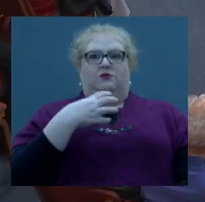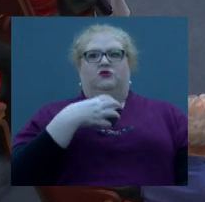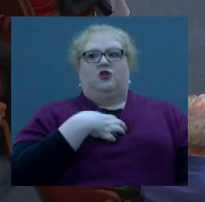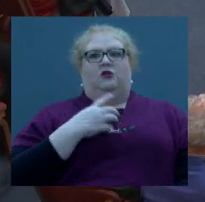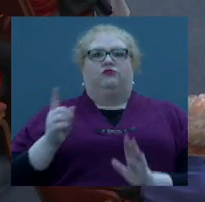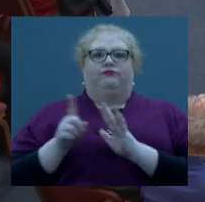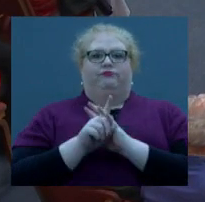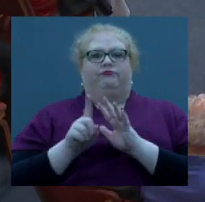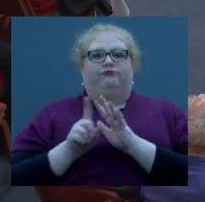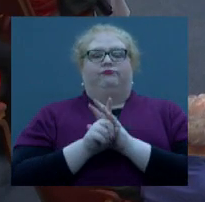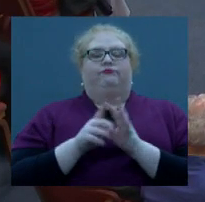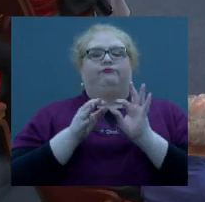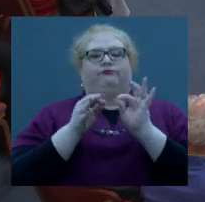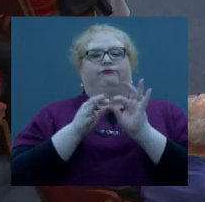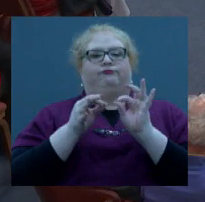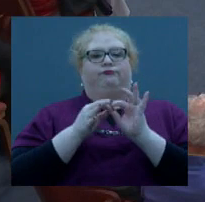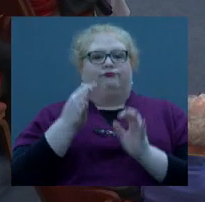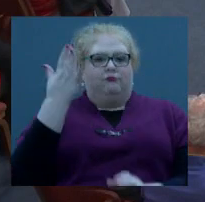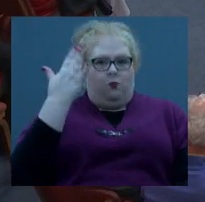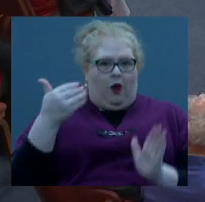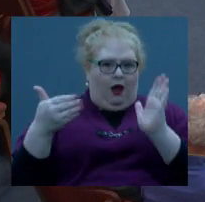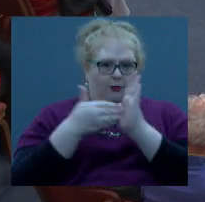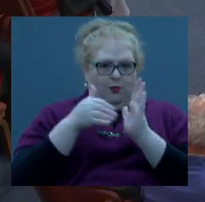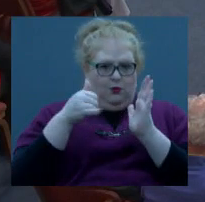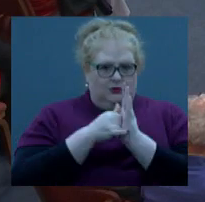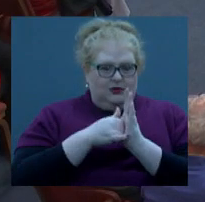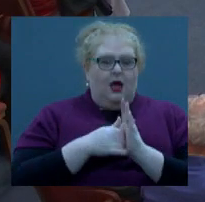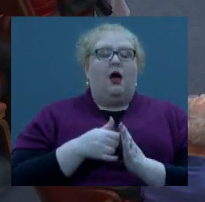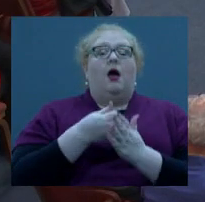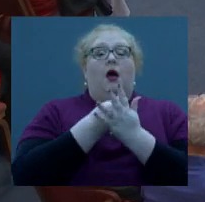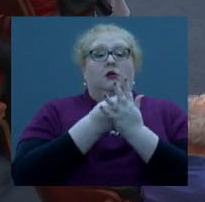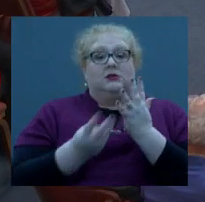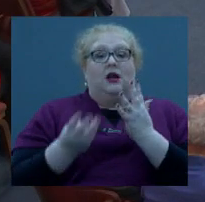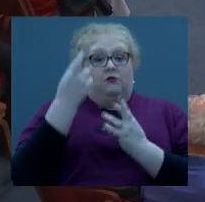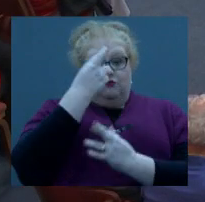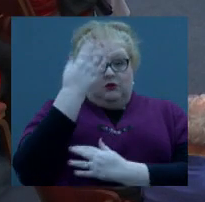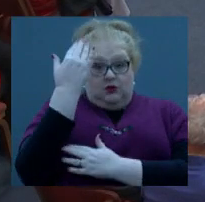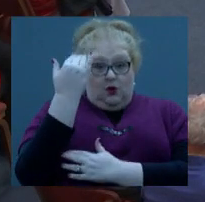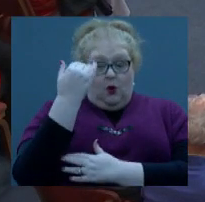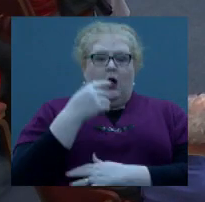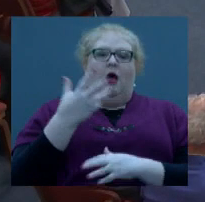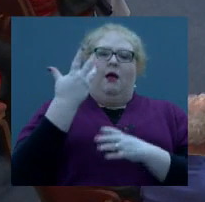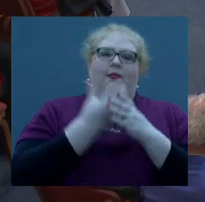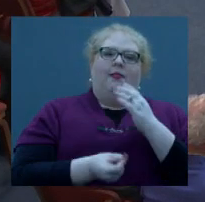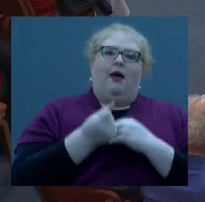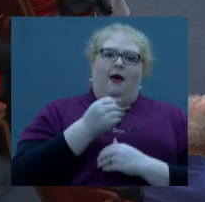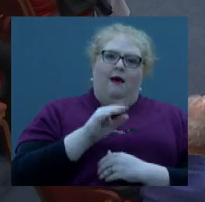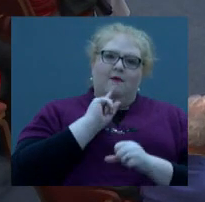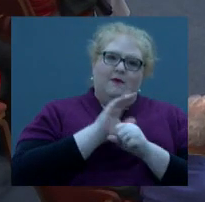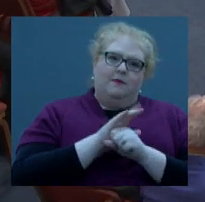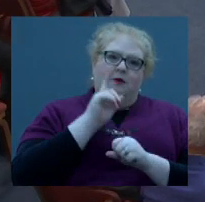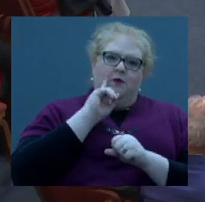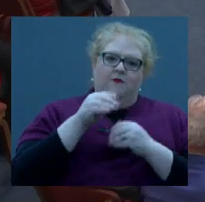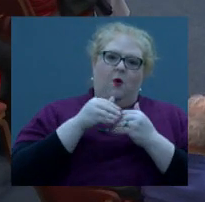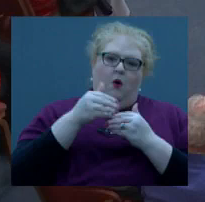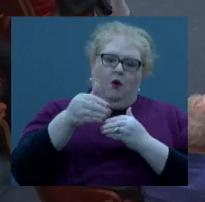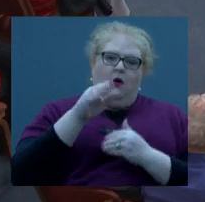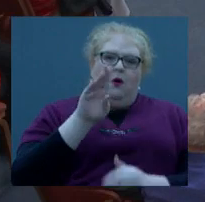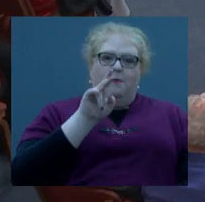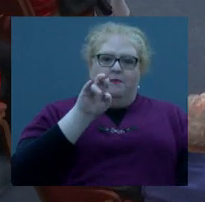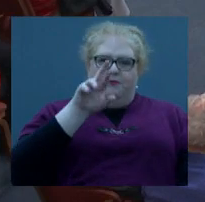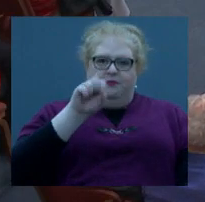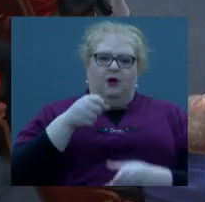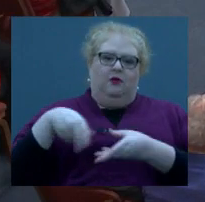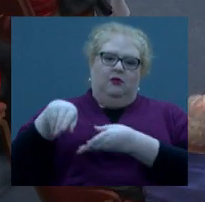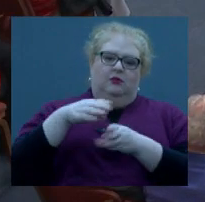Planning Commission stating reasons they were opposed to the request. Among those reasons stated were lack of commitment for landscape buffers and boundary street